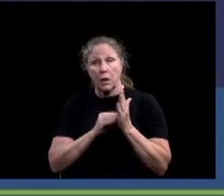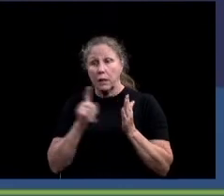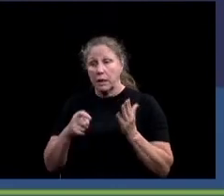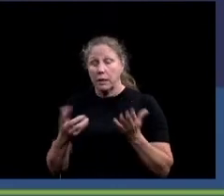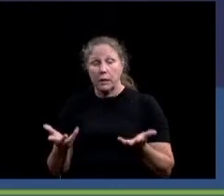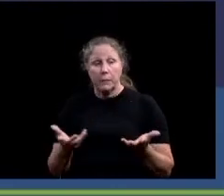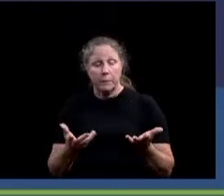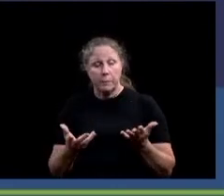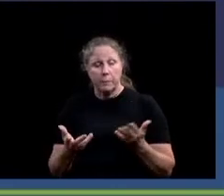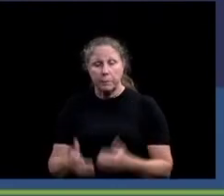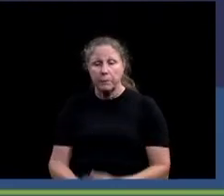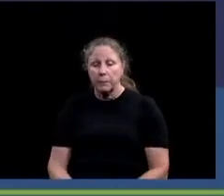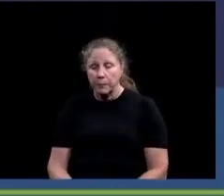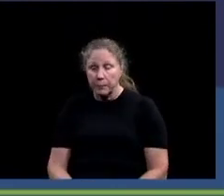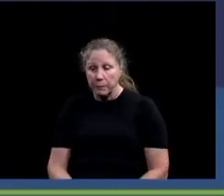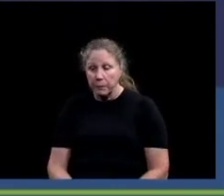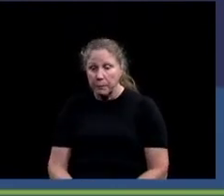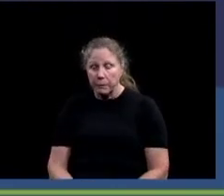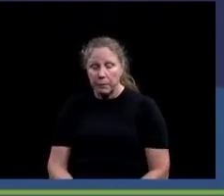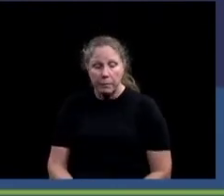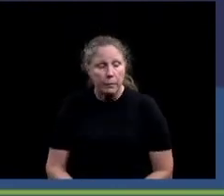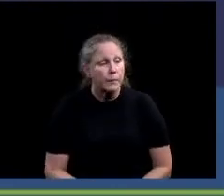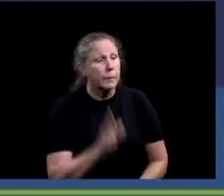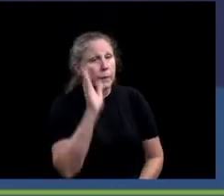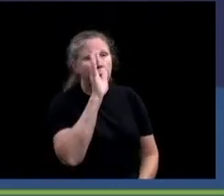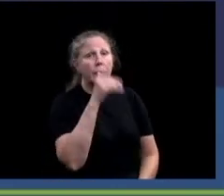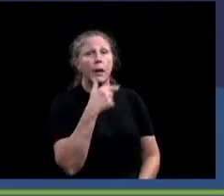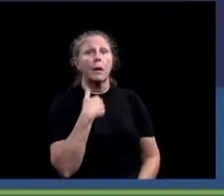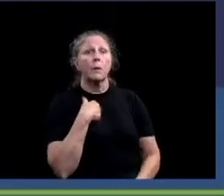As we prepare for budget, and I know that it